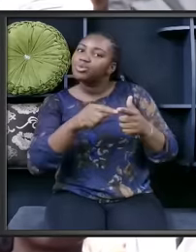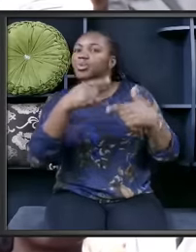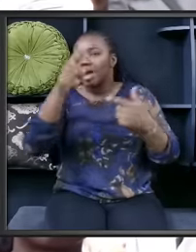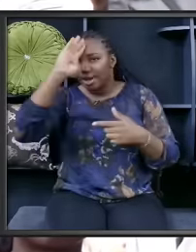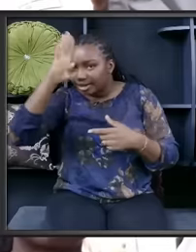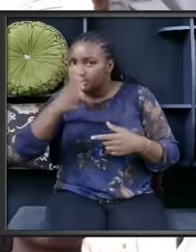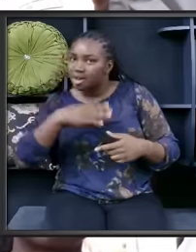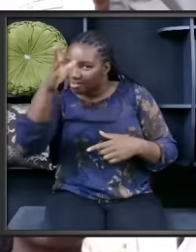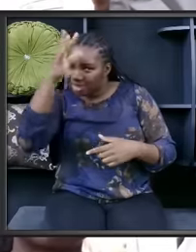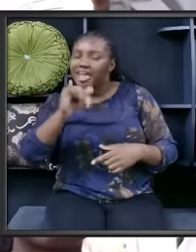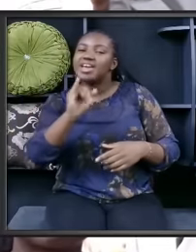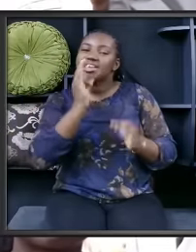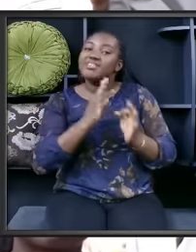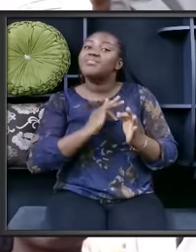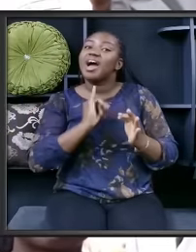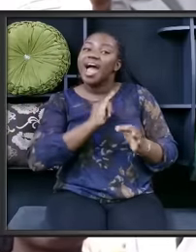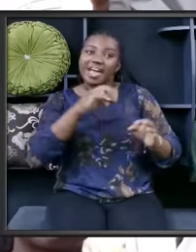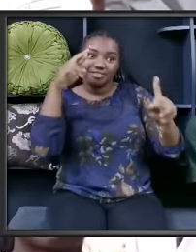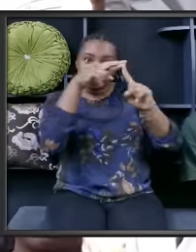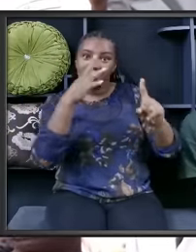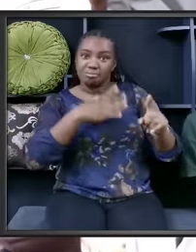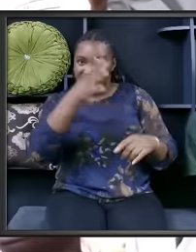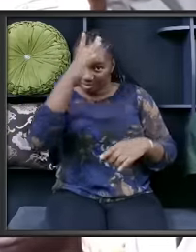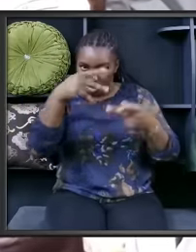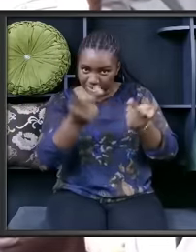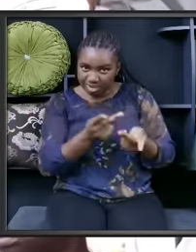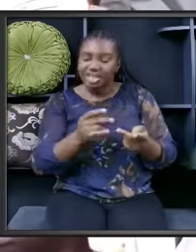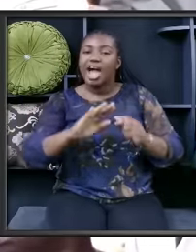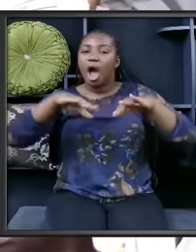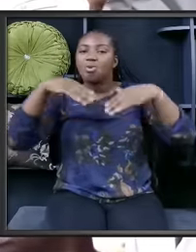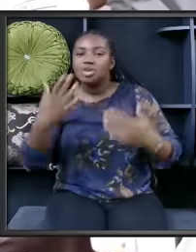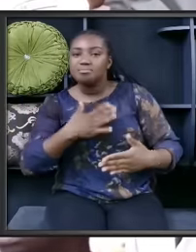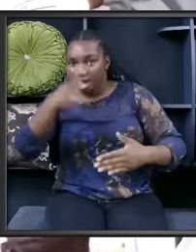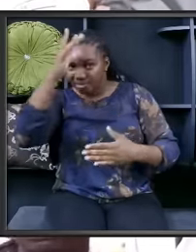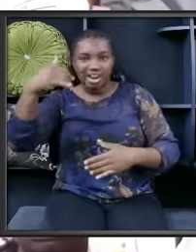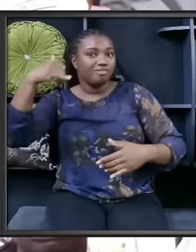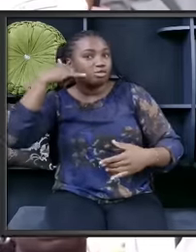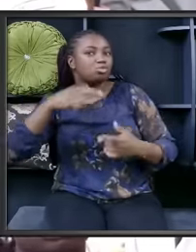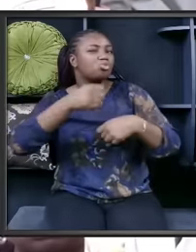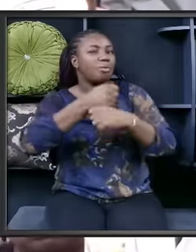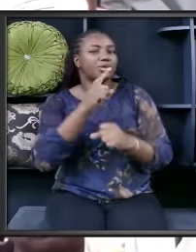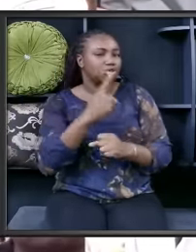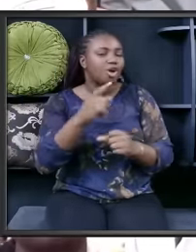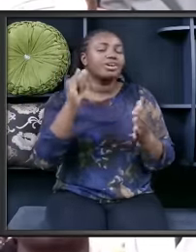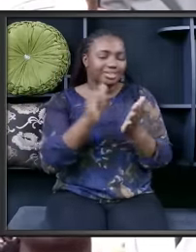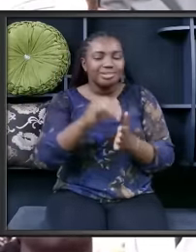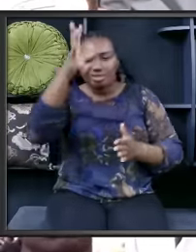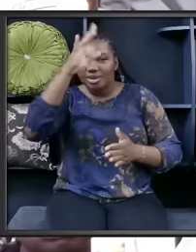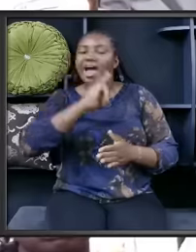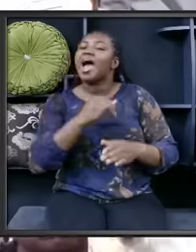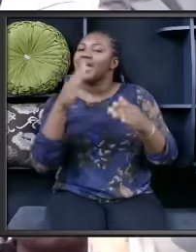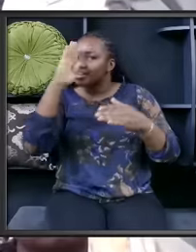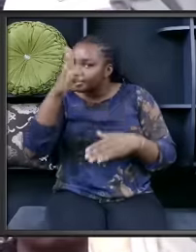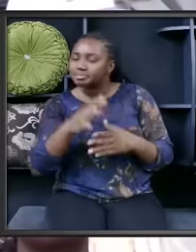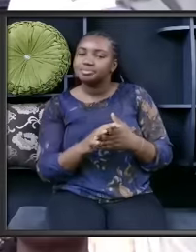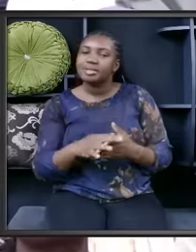sick. If I reach, make I give my father phone. Make him make sure. Say now my father. Now I go greet. And I